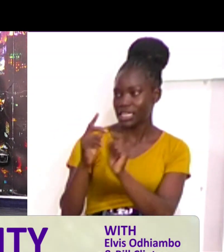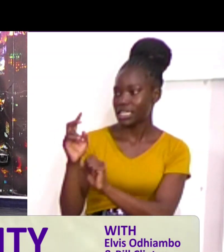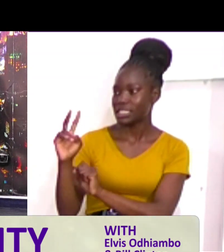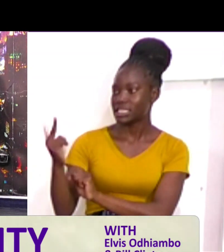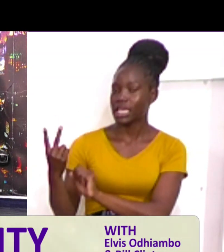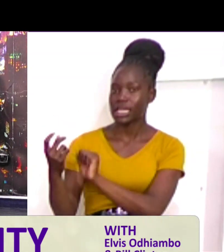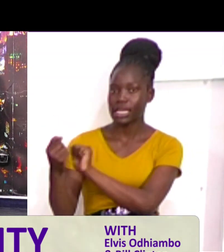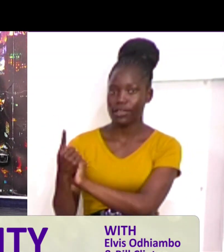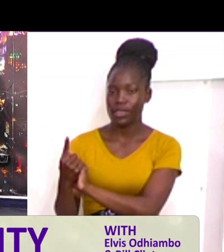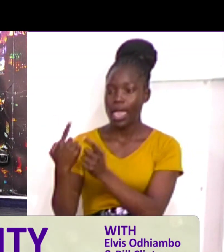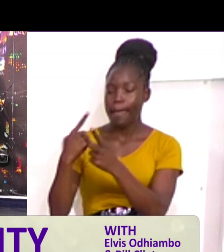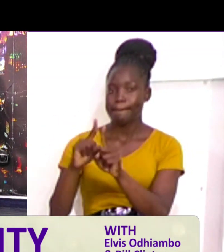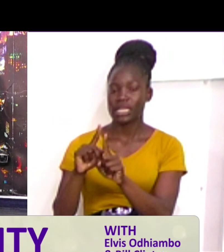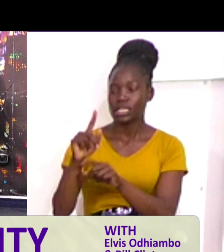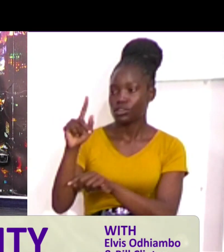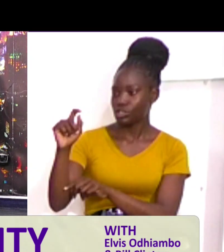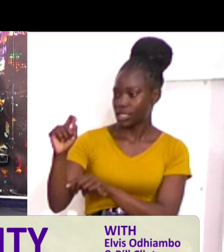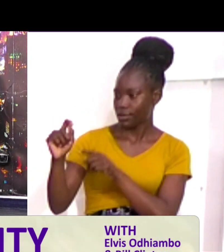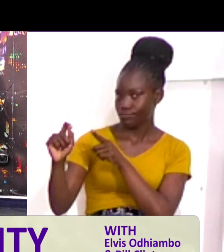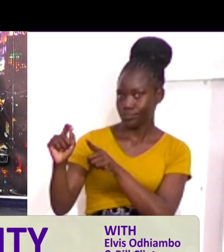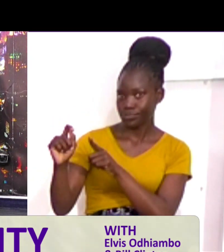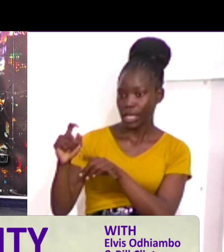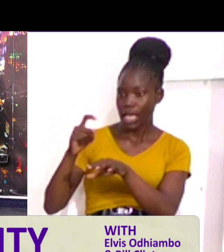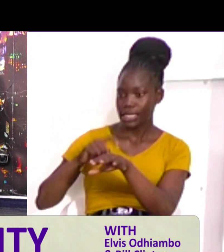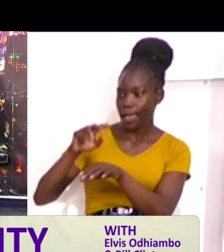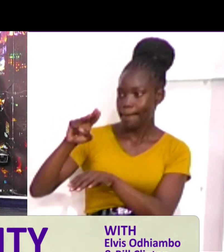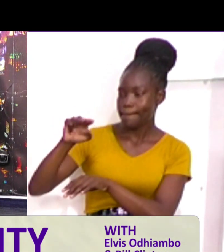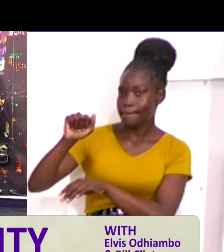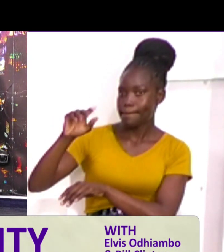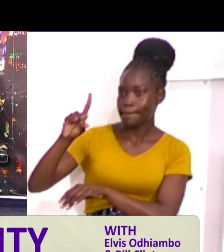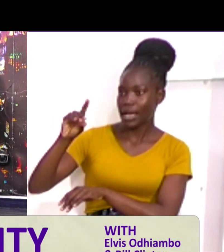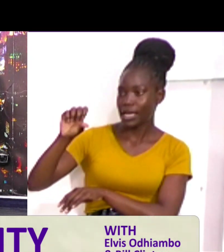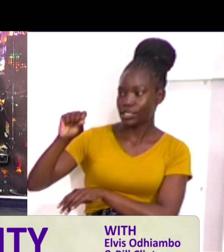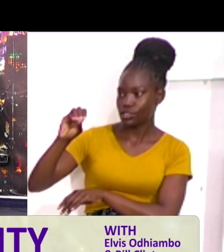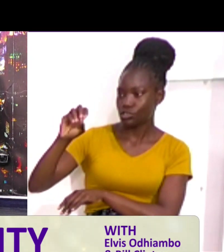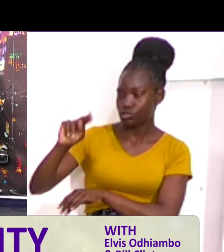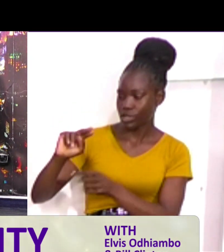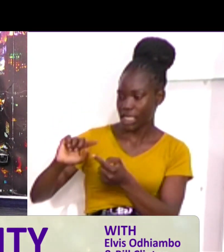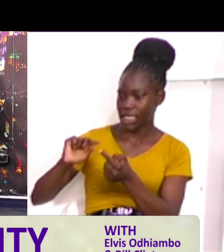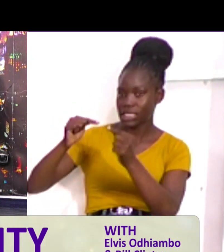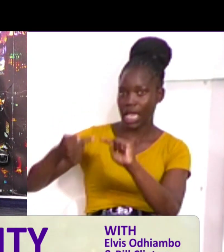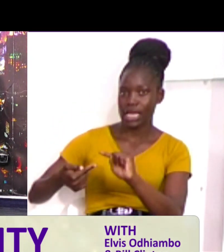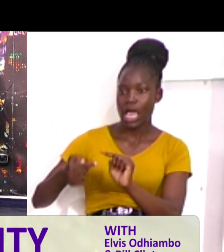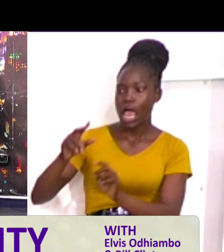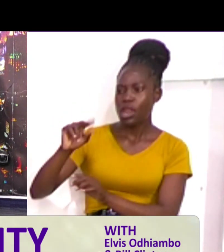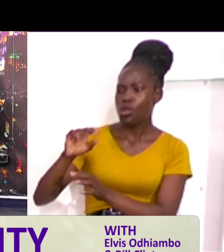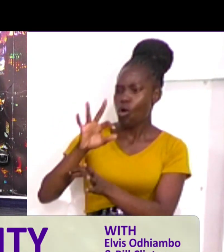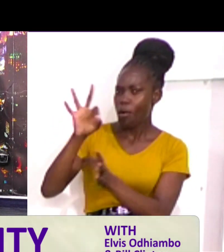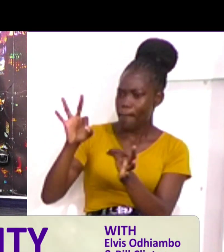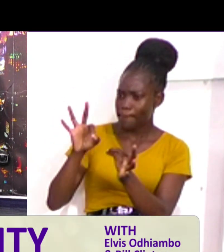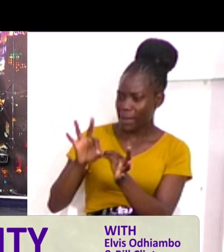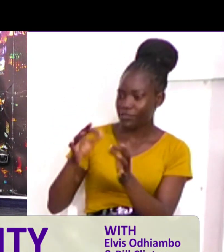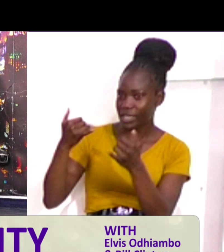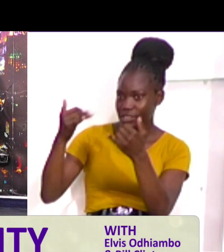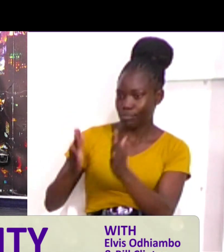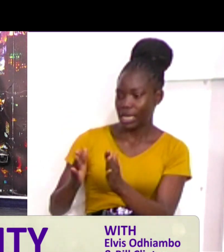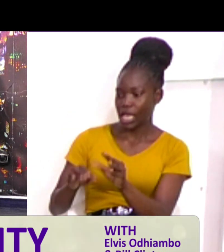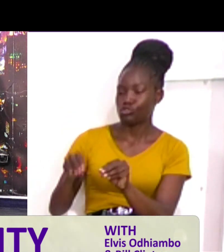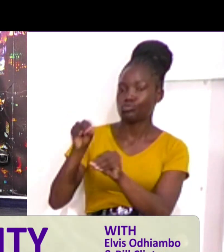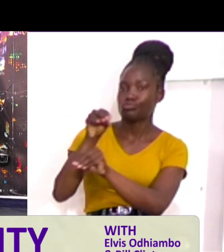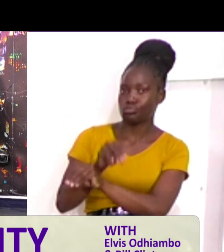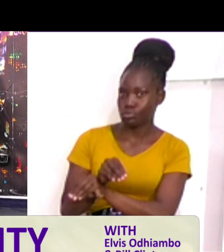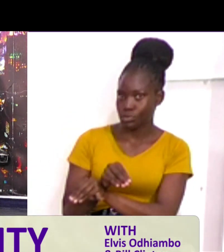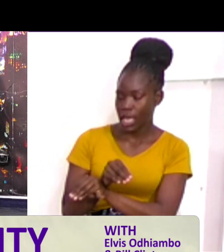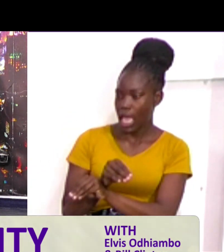11. But Tottenham, you see, when Maddison is injured, there is no perfect player to replace him.